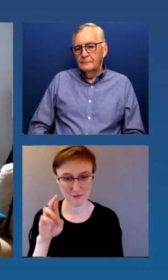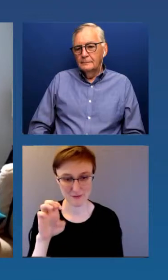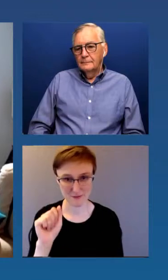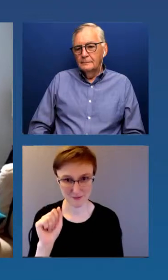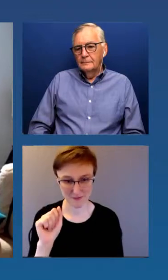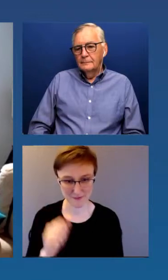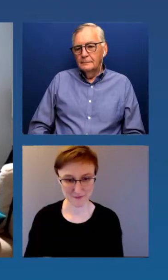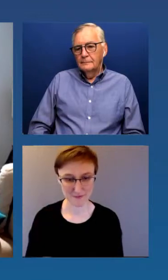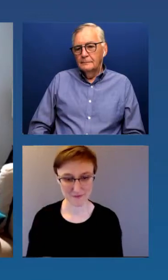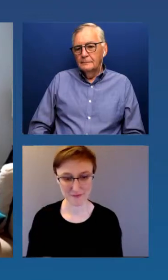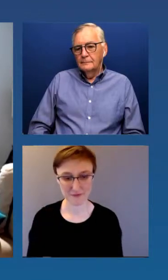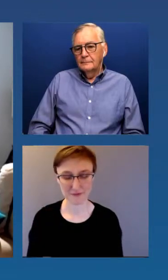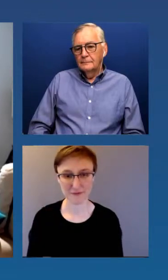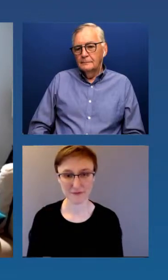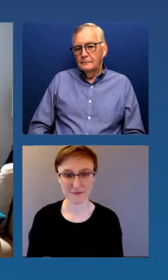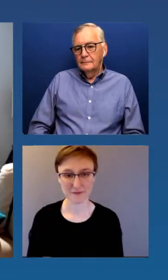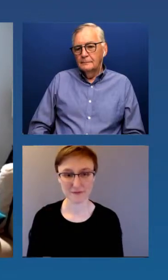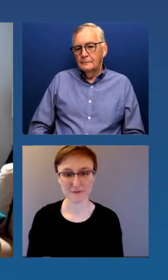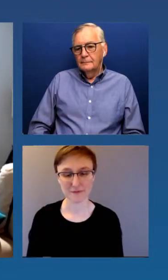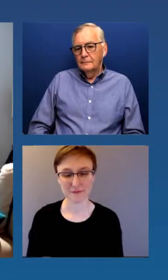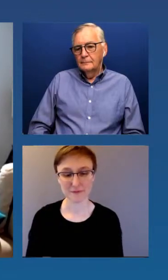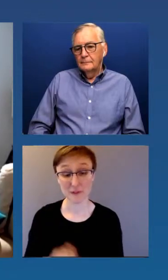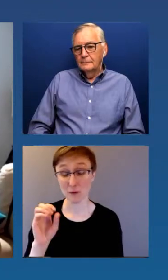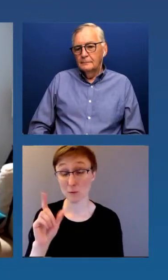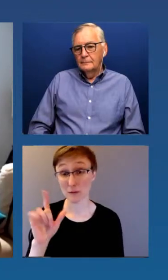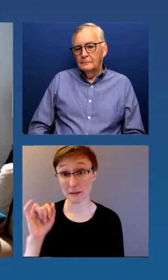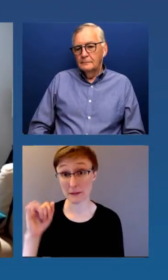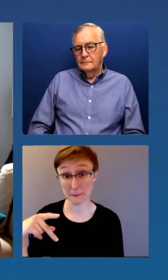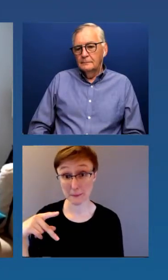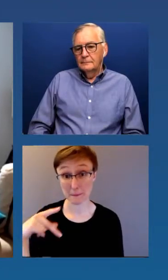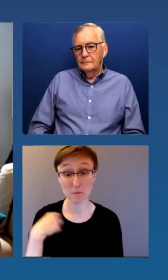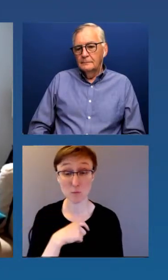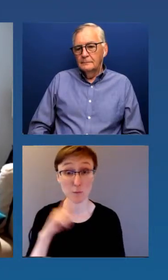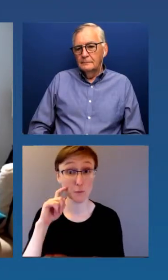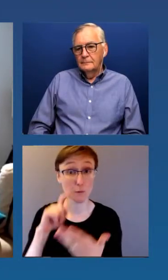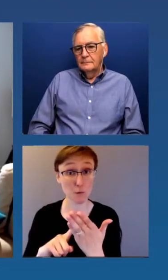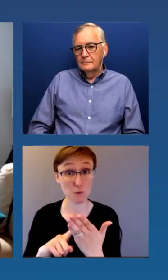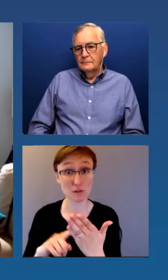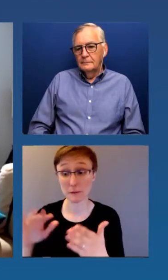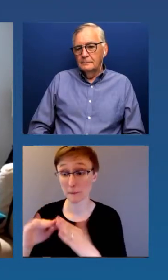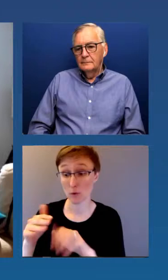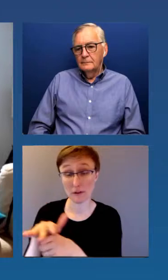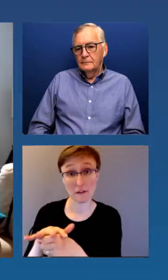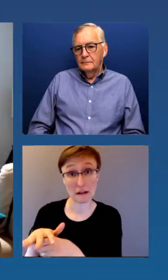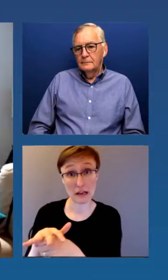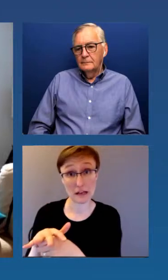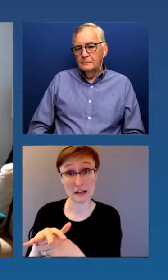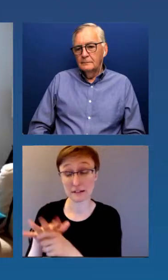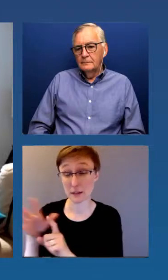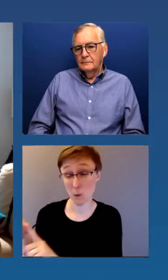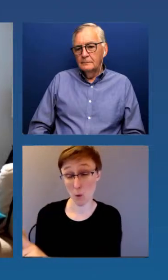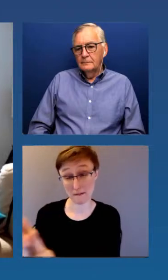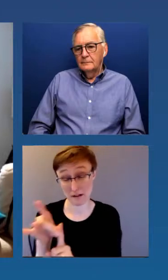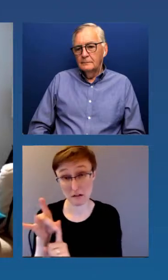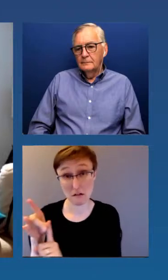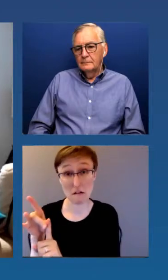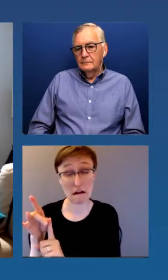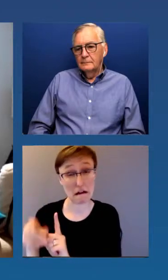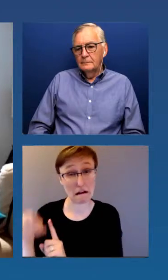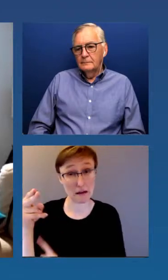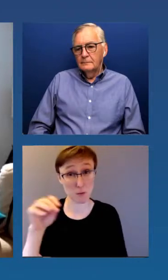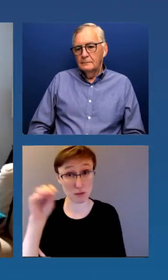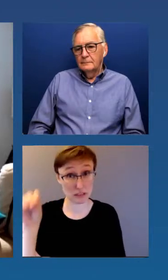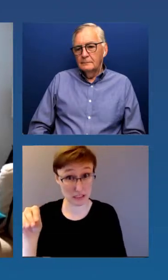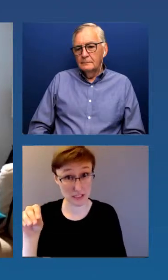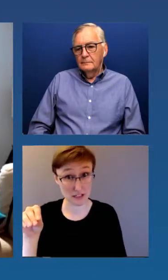We at OLIP find that the neighborhoods with the highest positivity rates are the same neighborhoods that are now